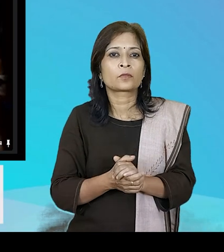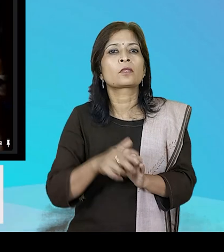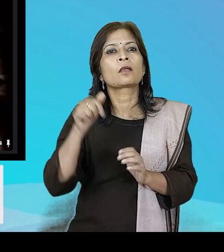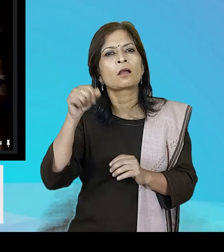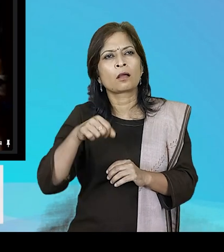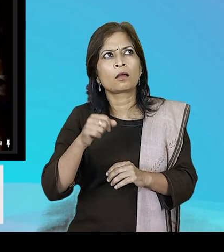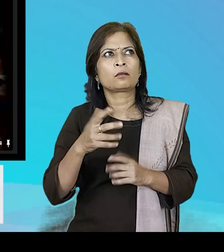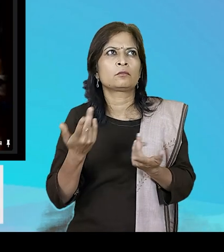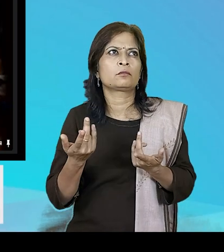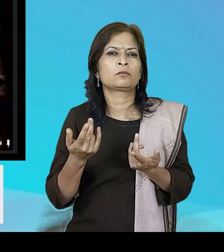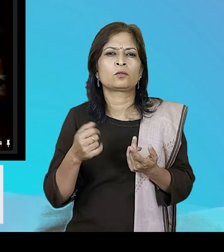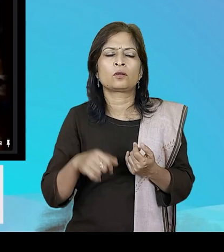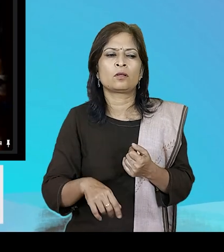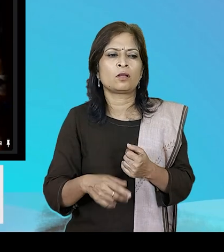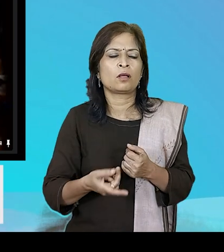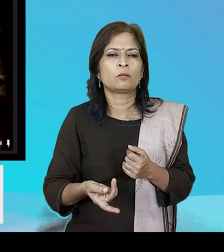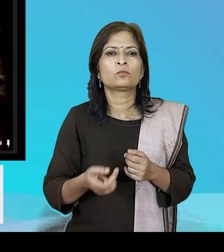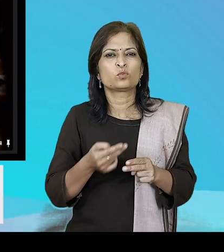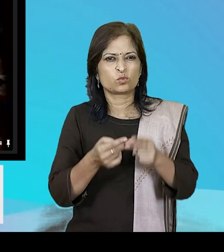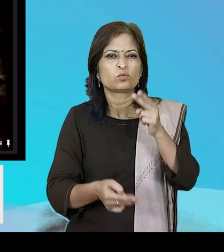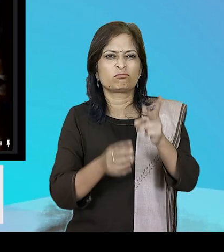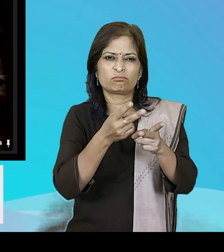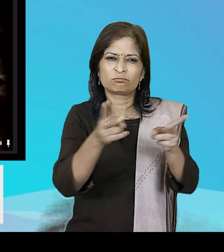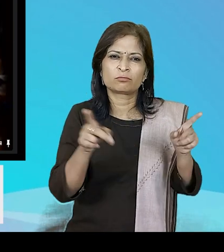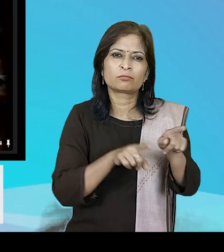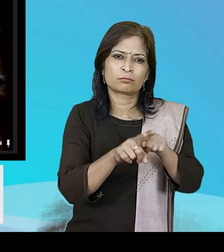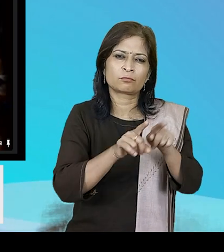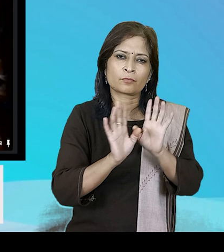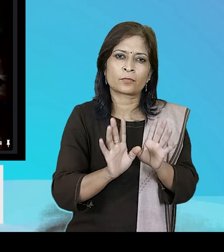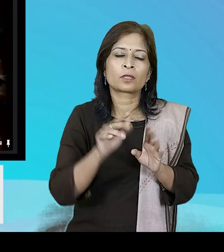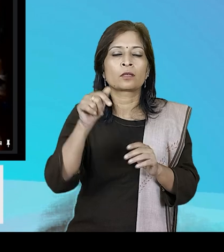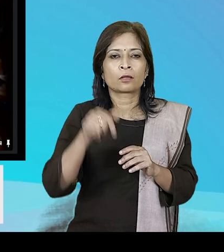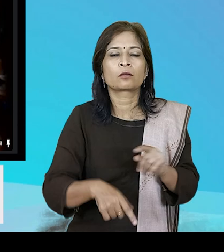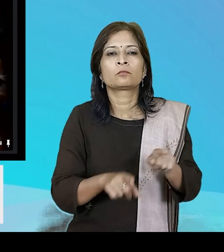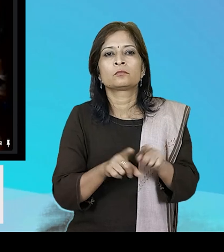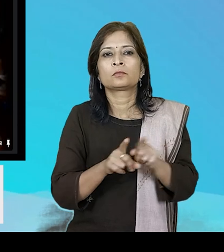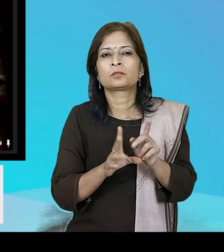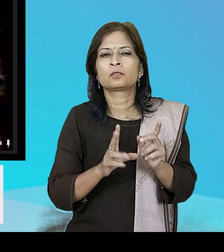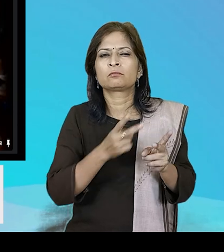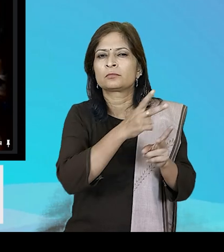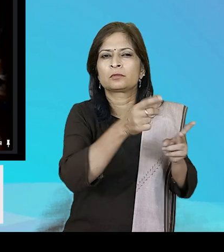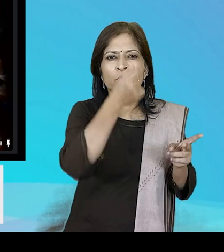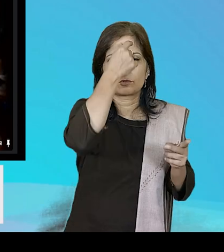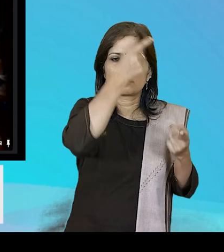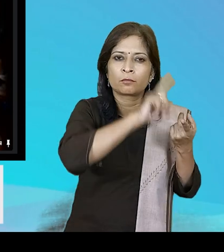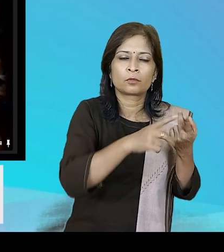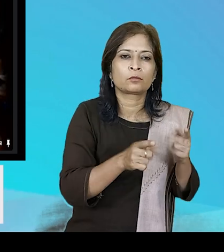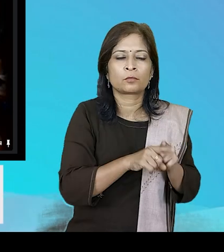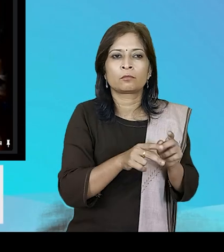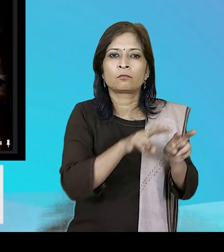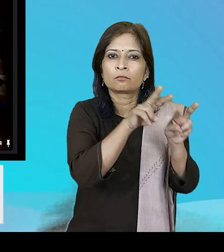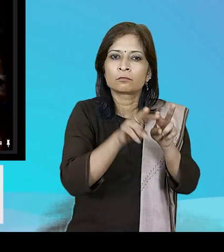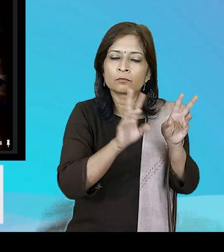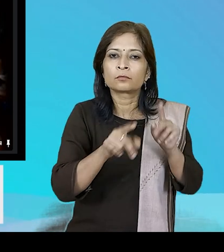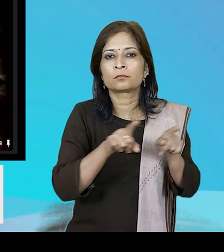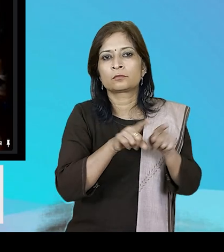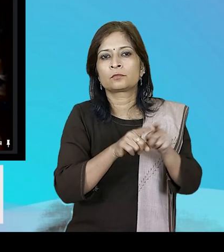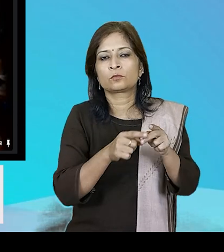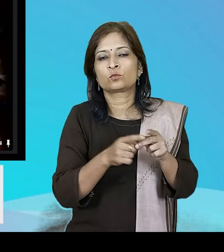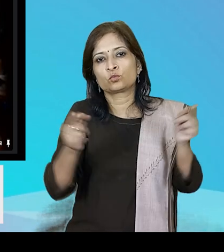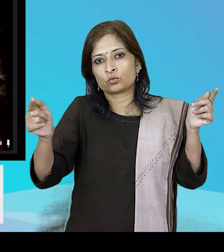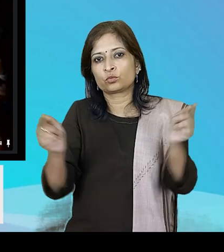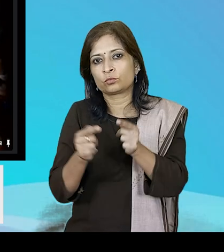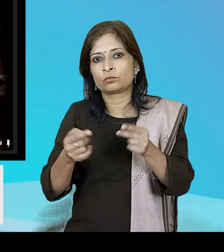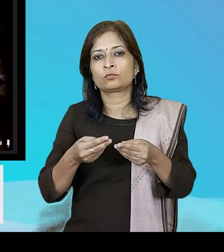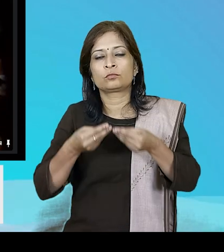to recollect one particular case, but I will give you a general overview of what we have seen.